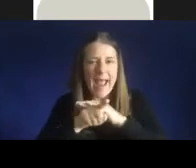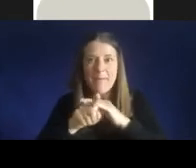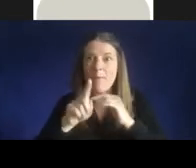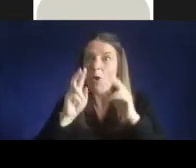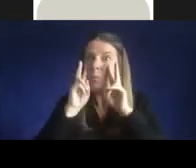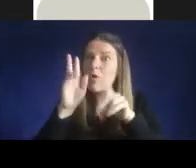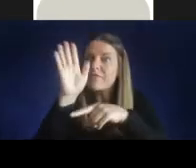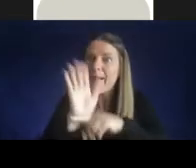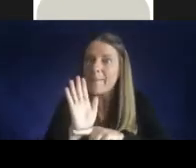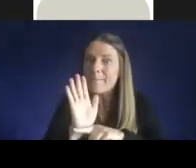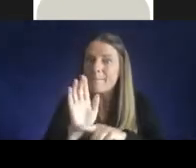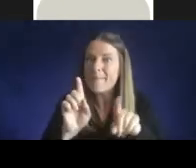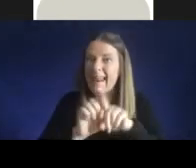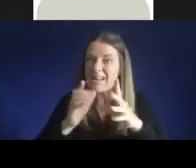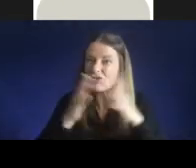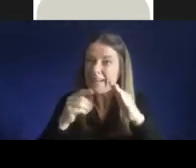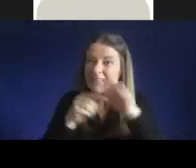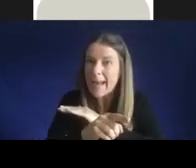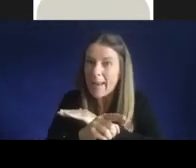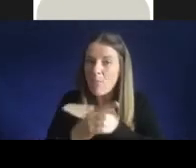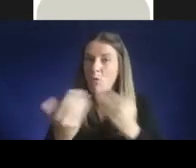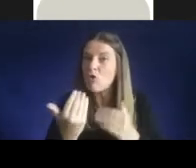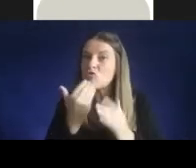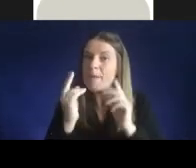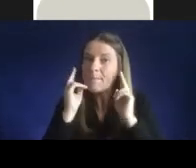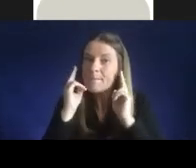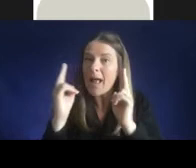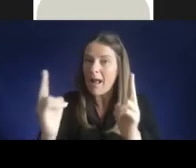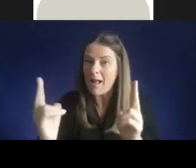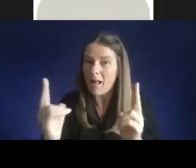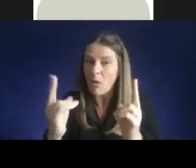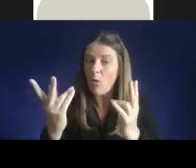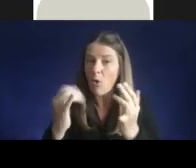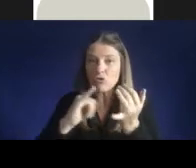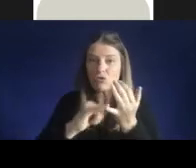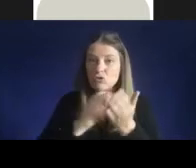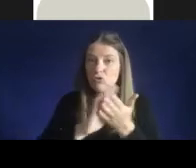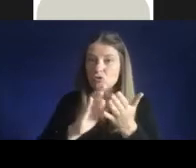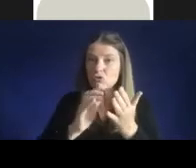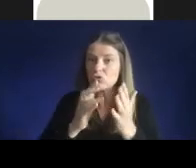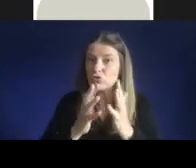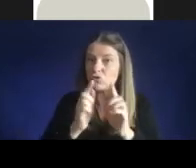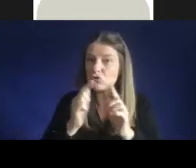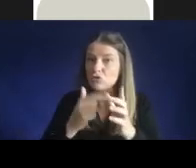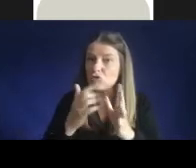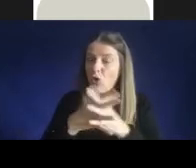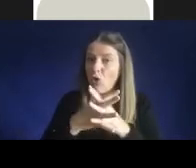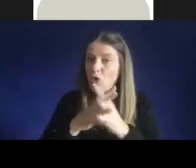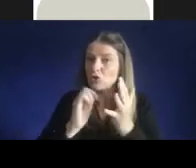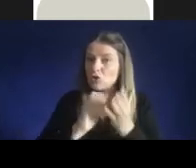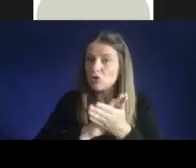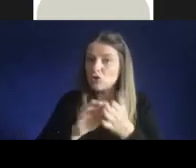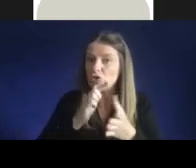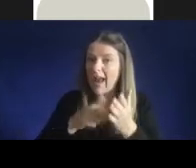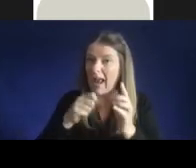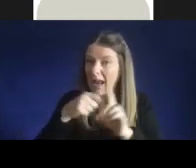Escape, The Green Mile, Shawshank Redemption, Escape from Alcatraz, to name